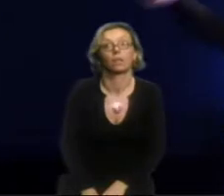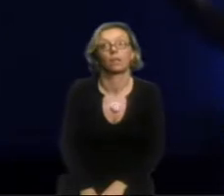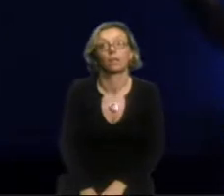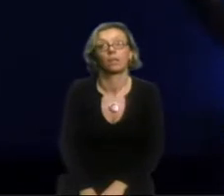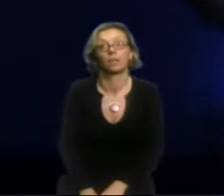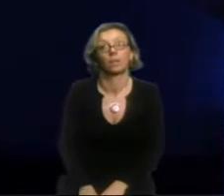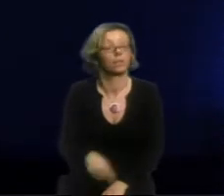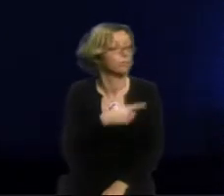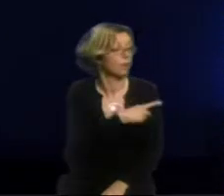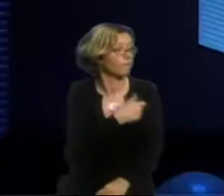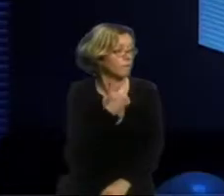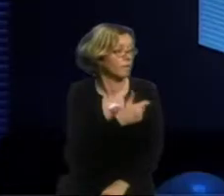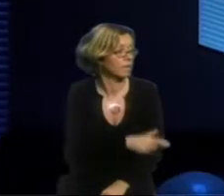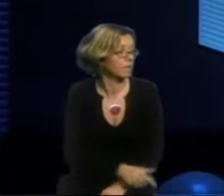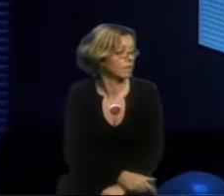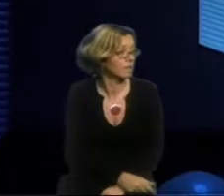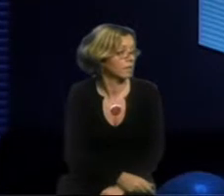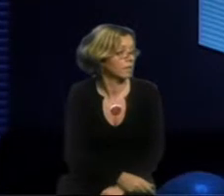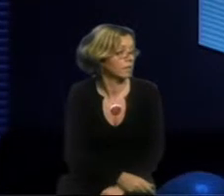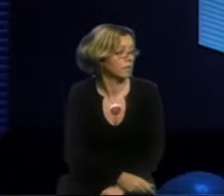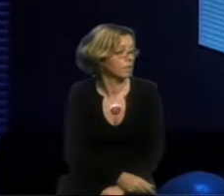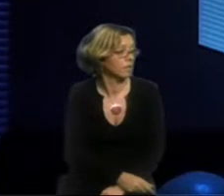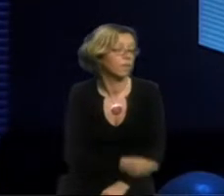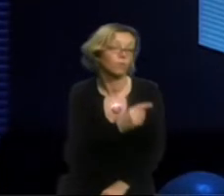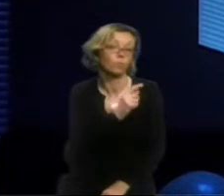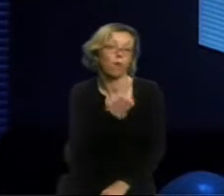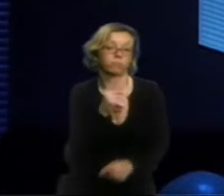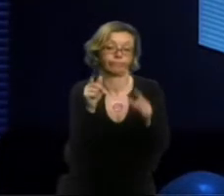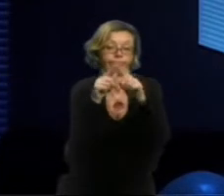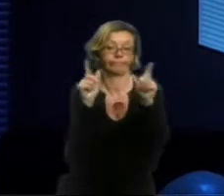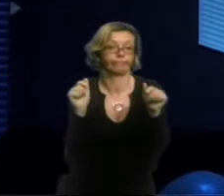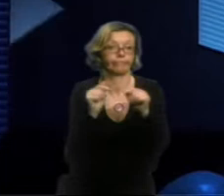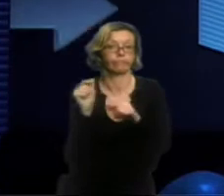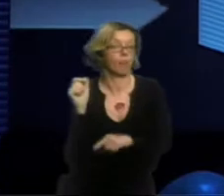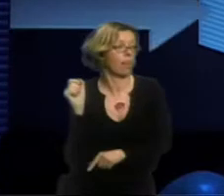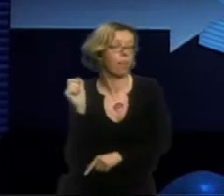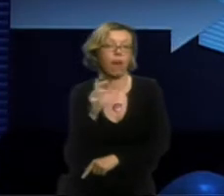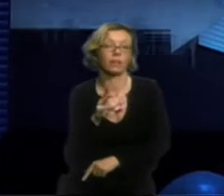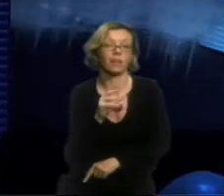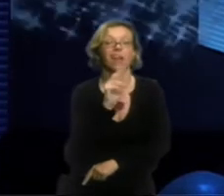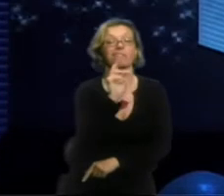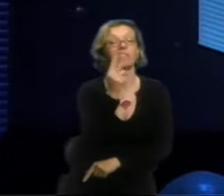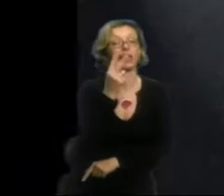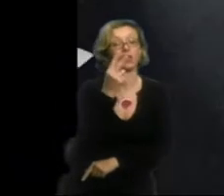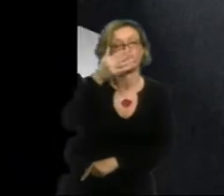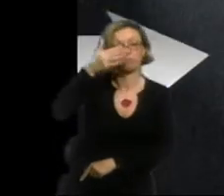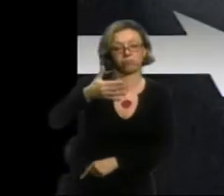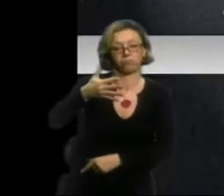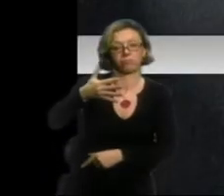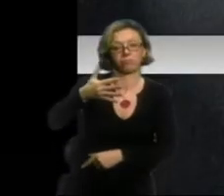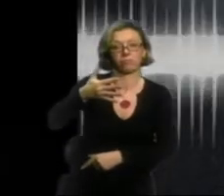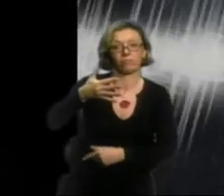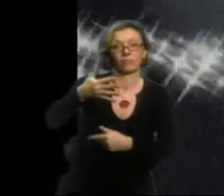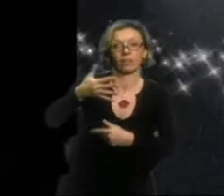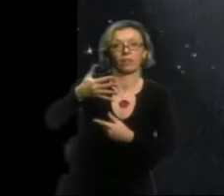So that's fantastic. That's just one sheet of polarized light. If we took a second sheet and we polarized it in the